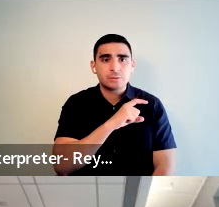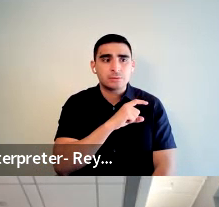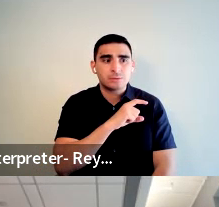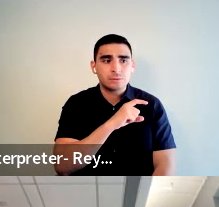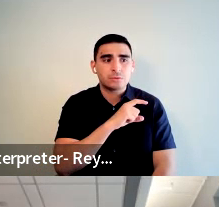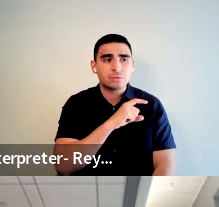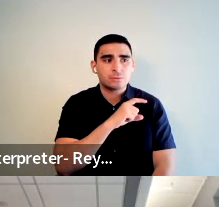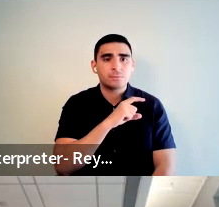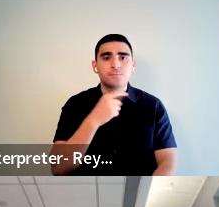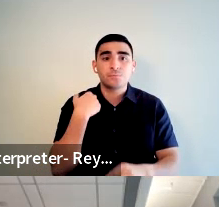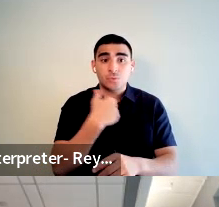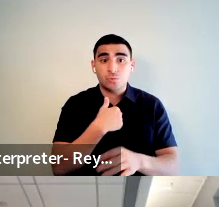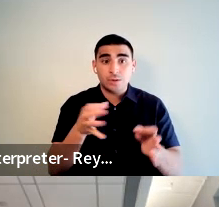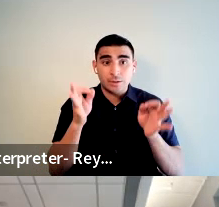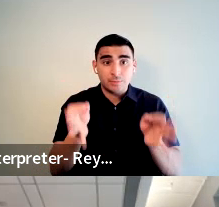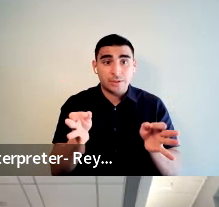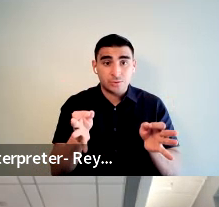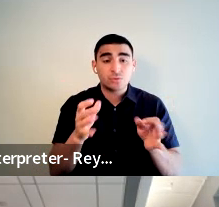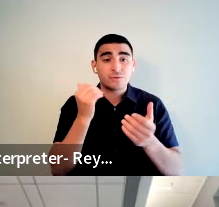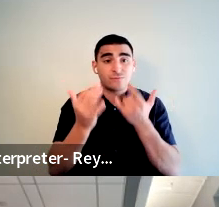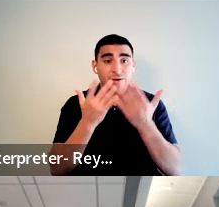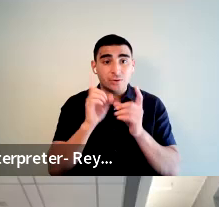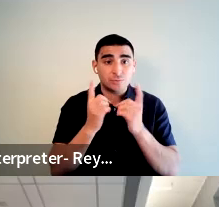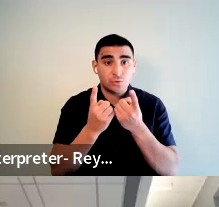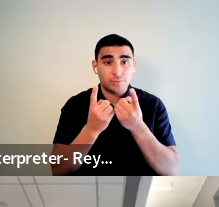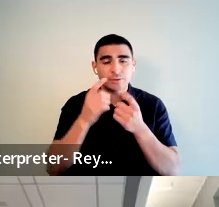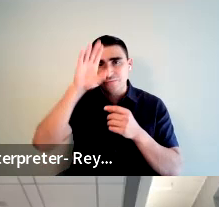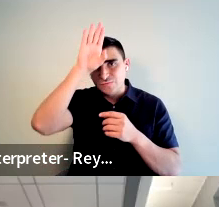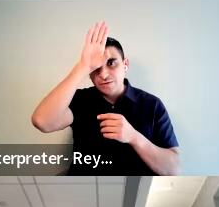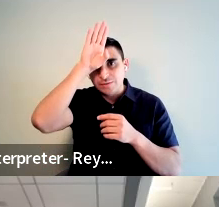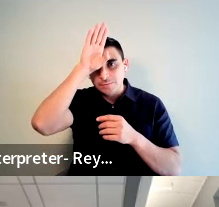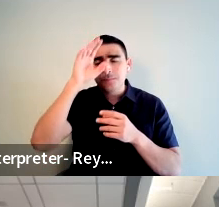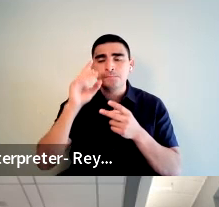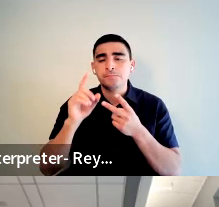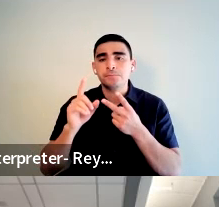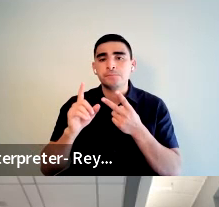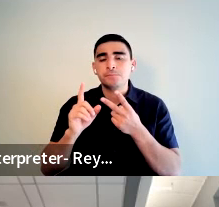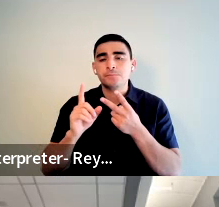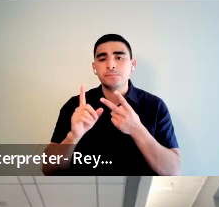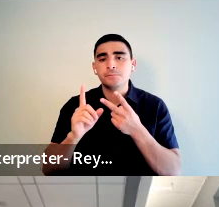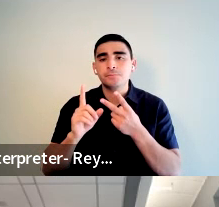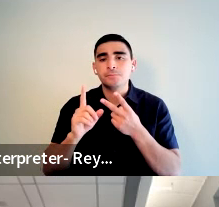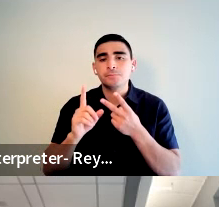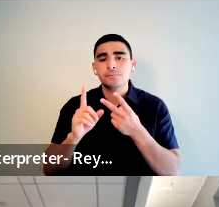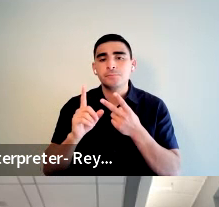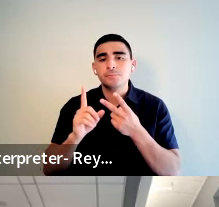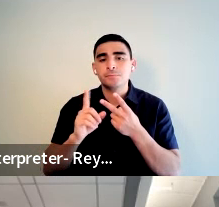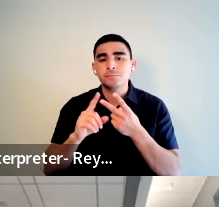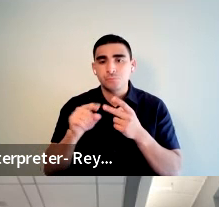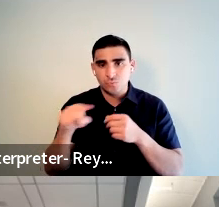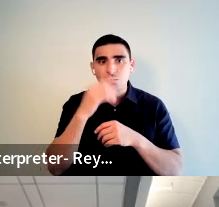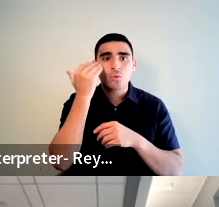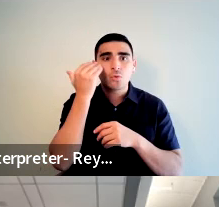we make sure that the fire department and the police are very well aware of what little there is